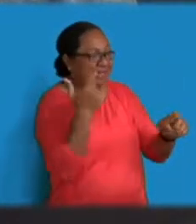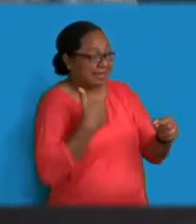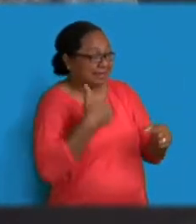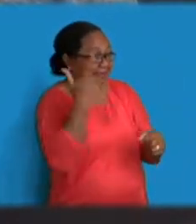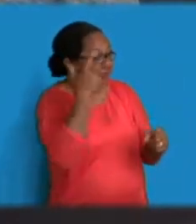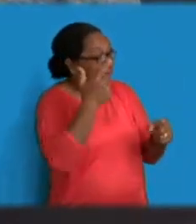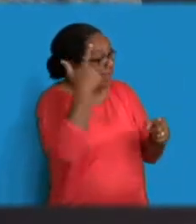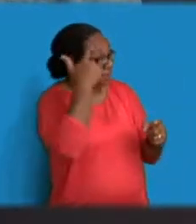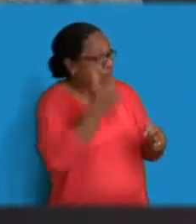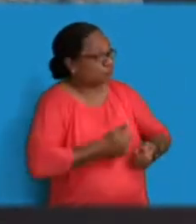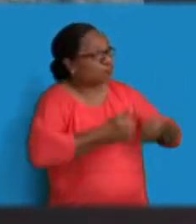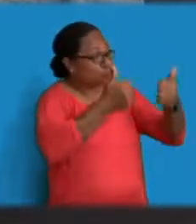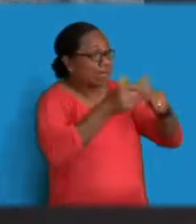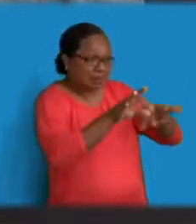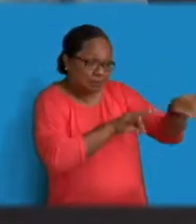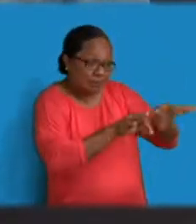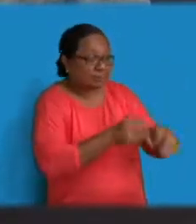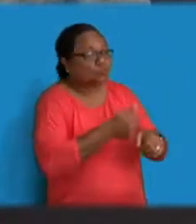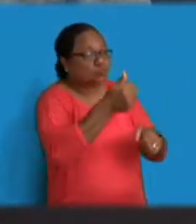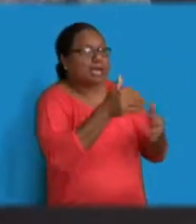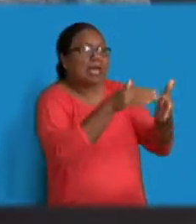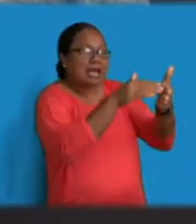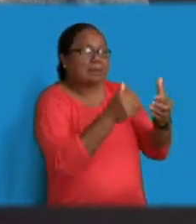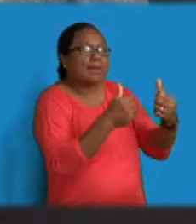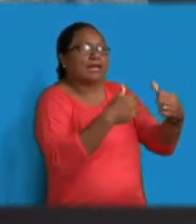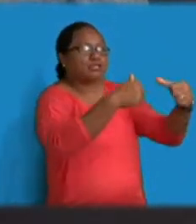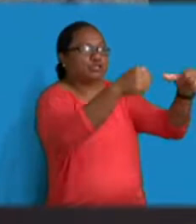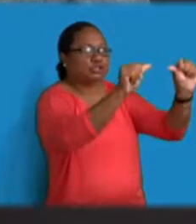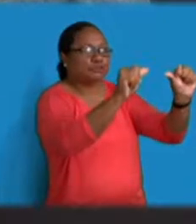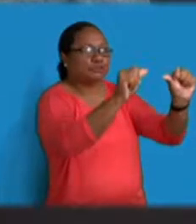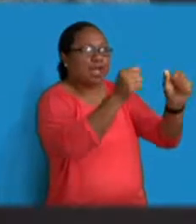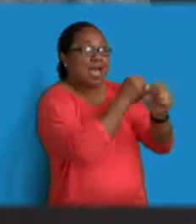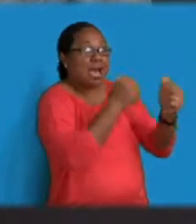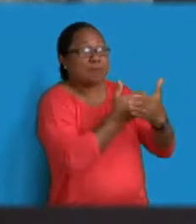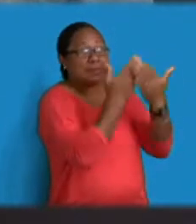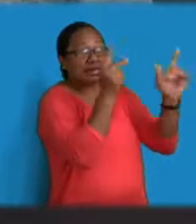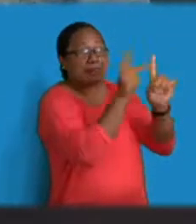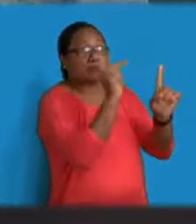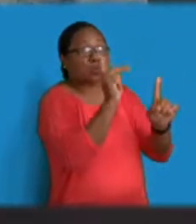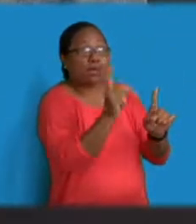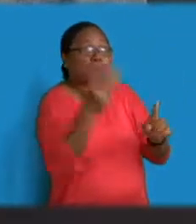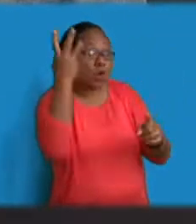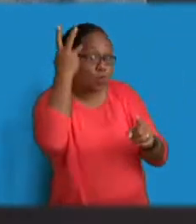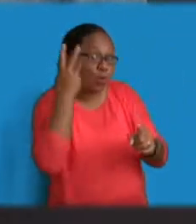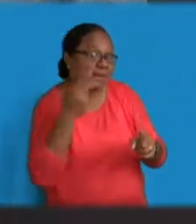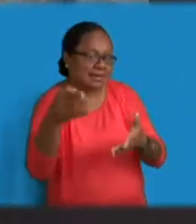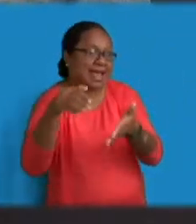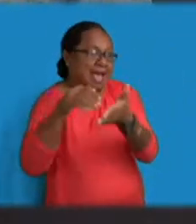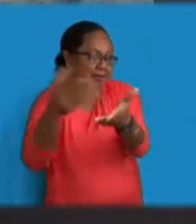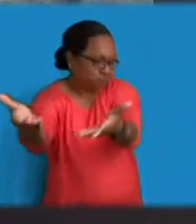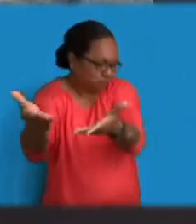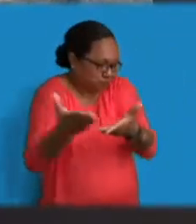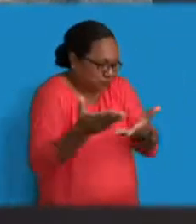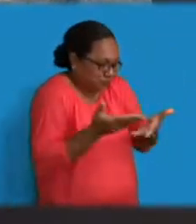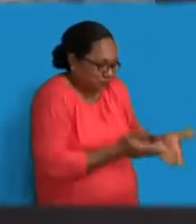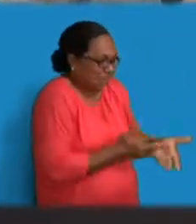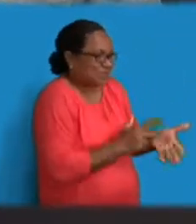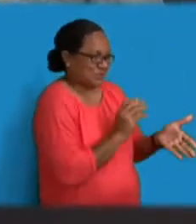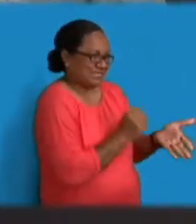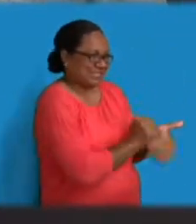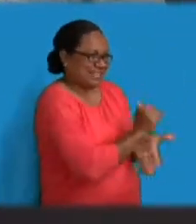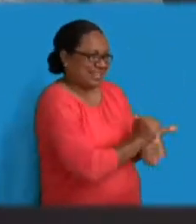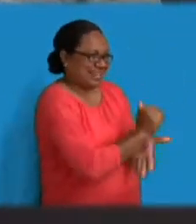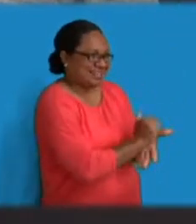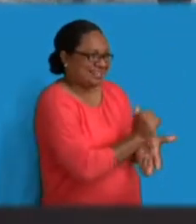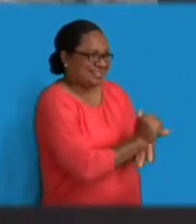really achieved the initial aim of connecting women to markets, and also to, first of all, just